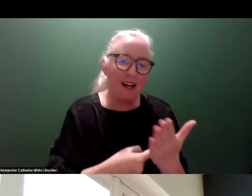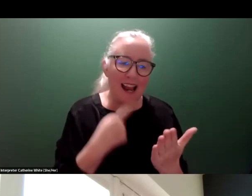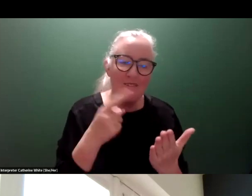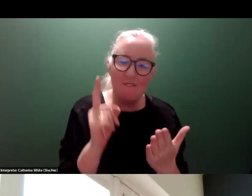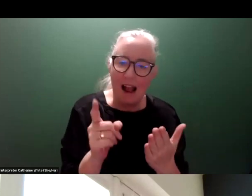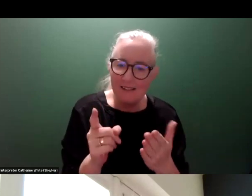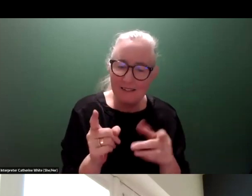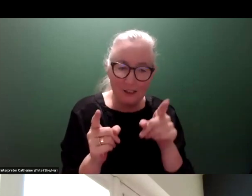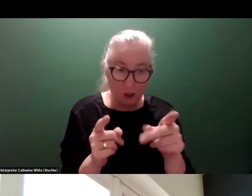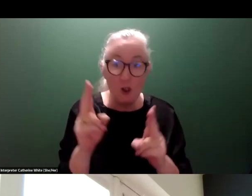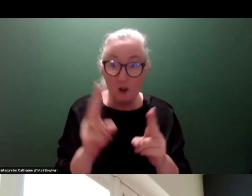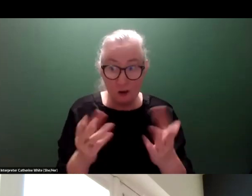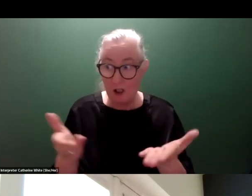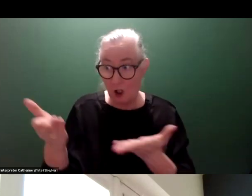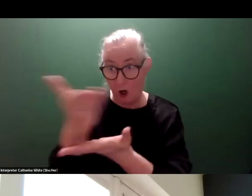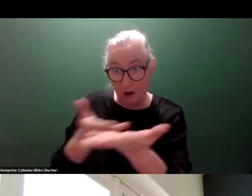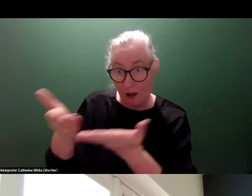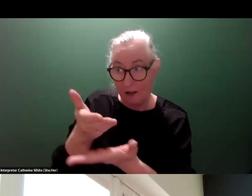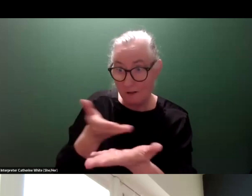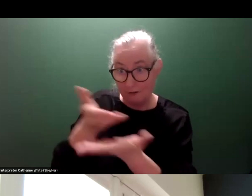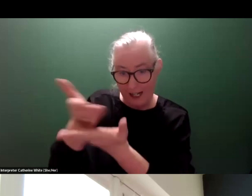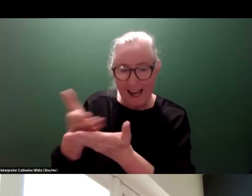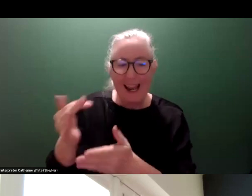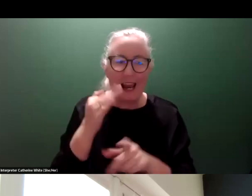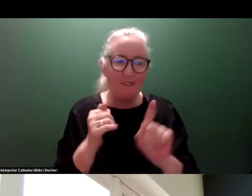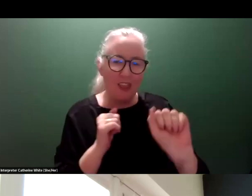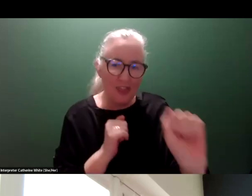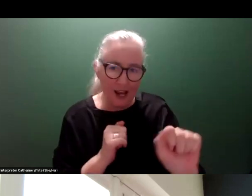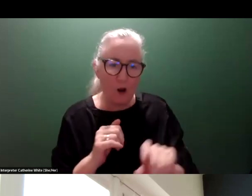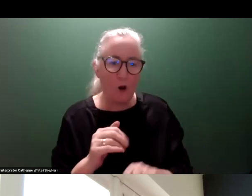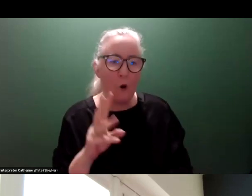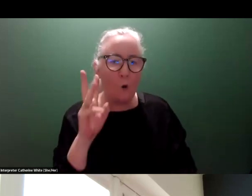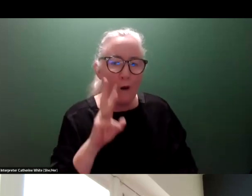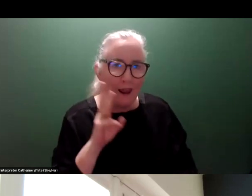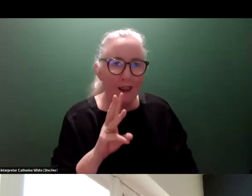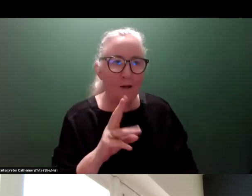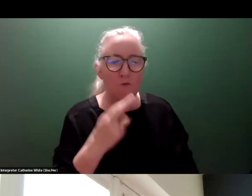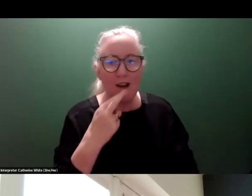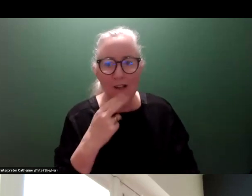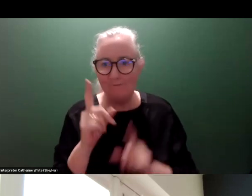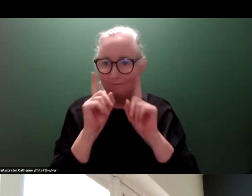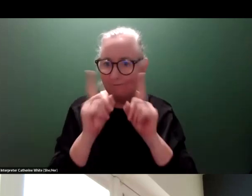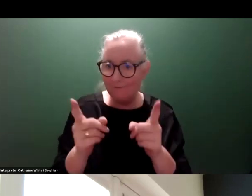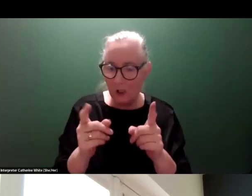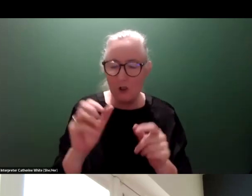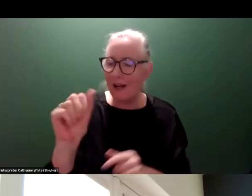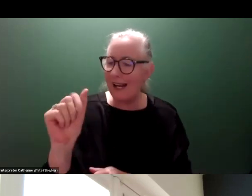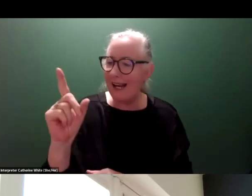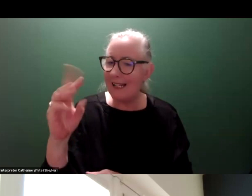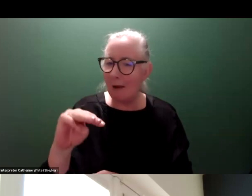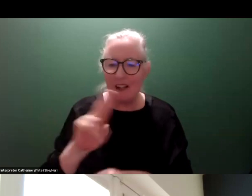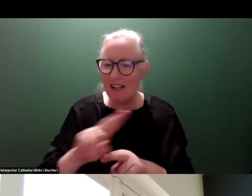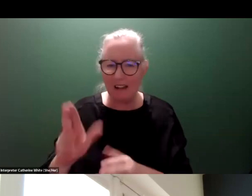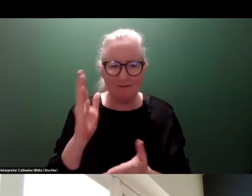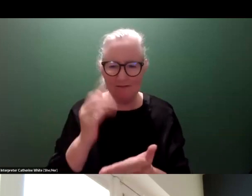be consulted. And that's particularly when the person's will and preferences cannot be ascertained. So ADM is not an anti-family or